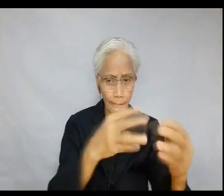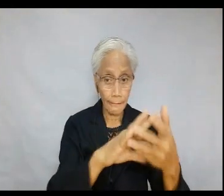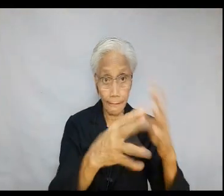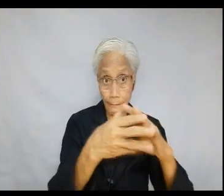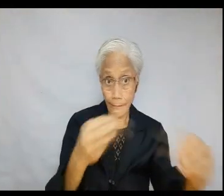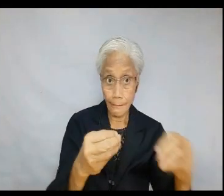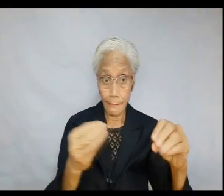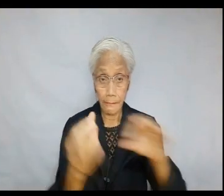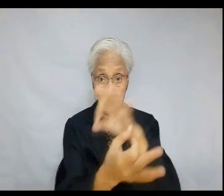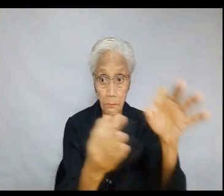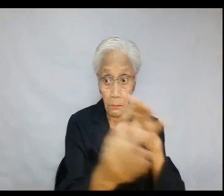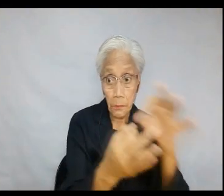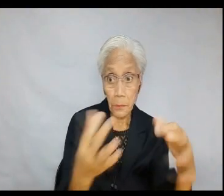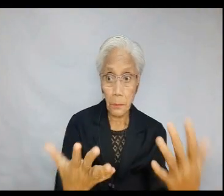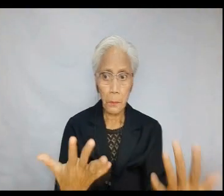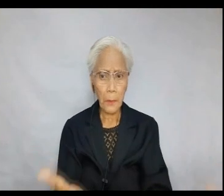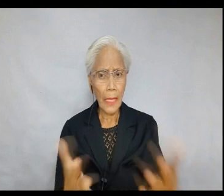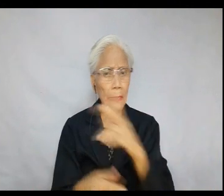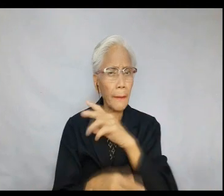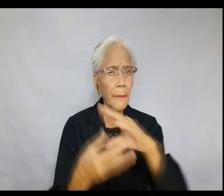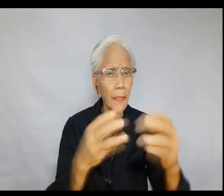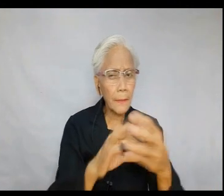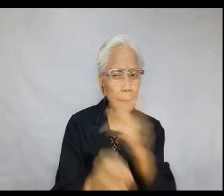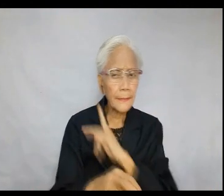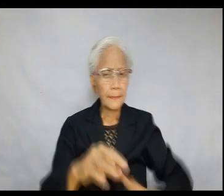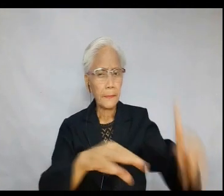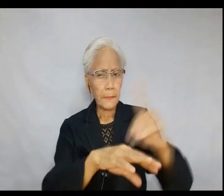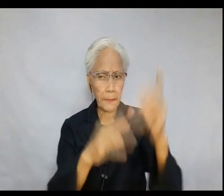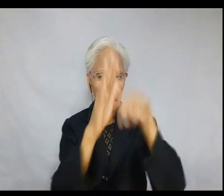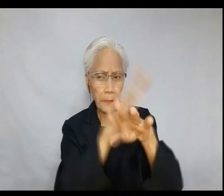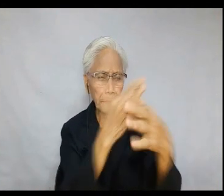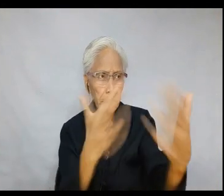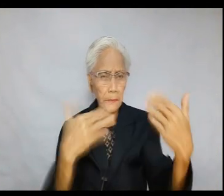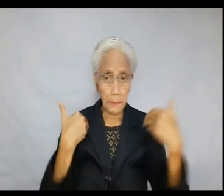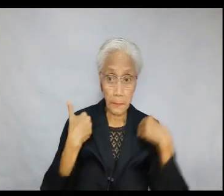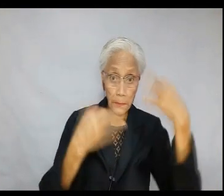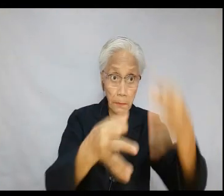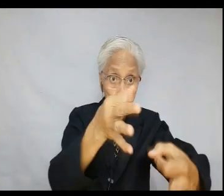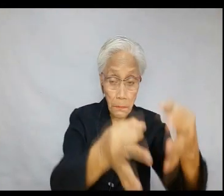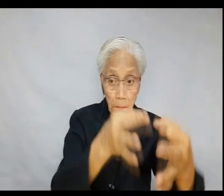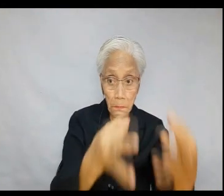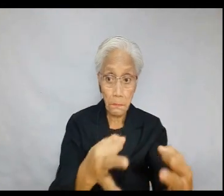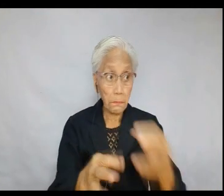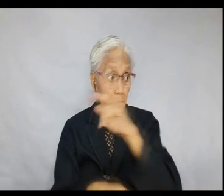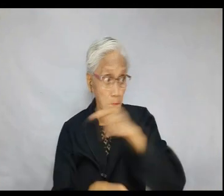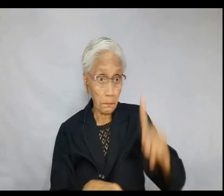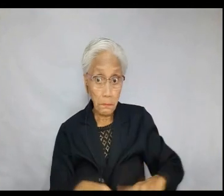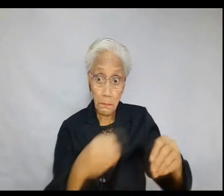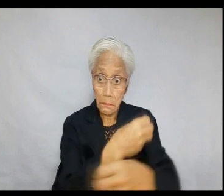Let us have a look at the parable of the banquet. This parable of the kingdom of heaven is a picture of the coming judgment.